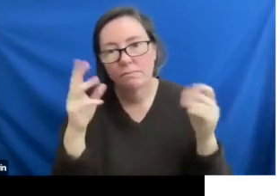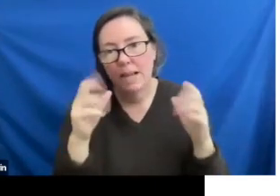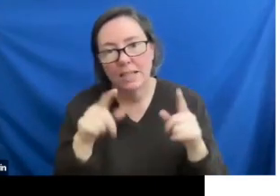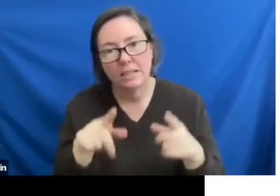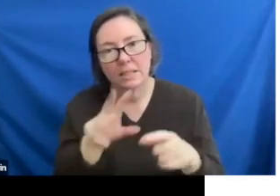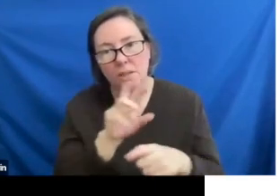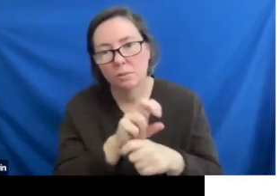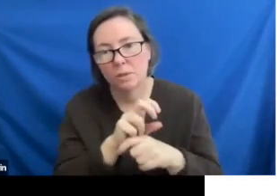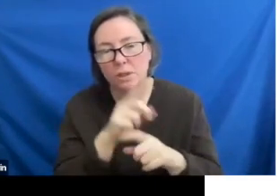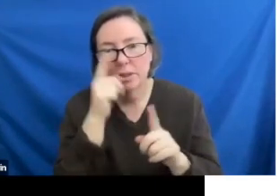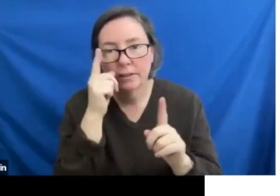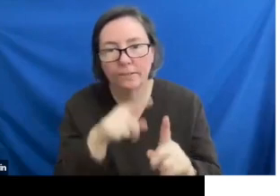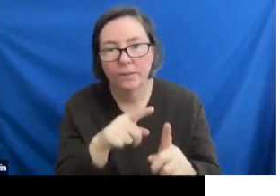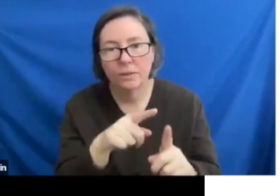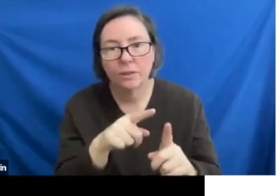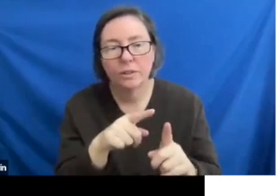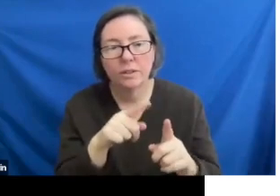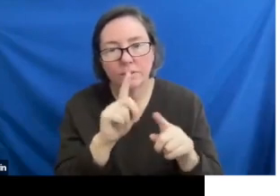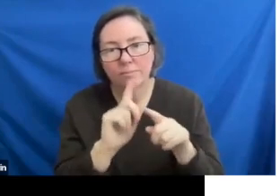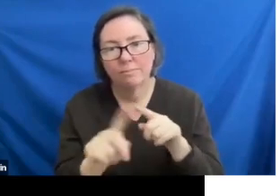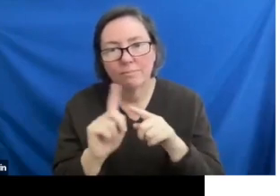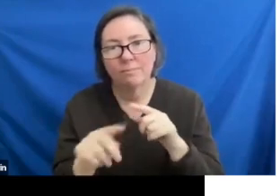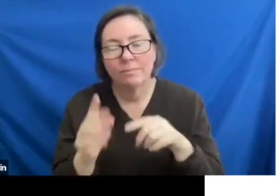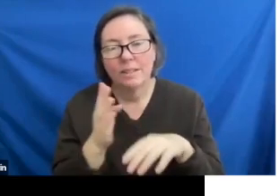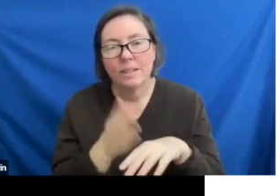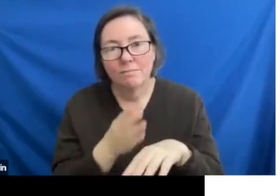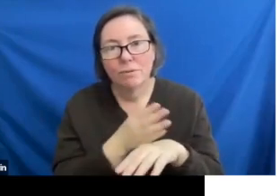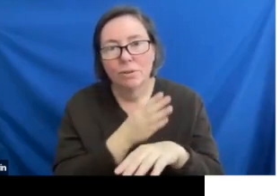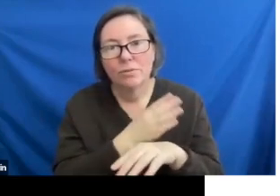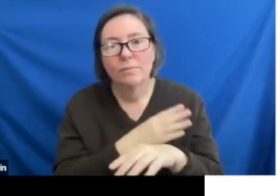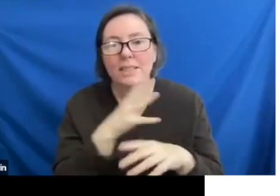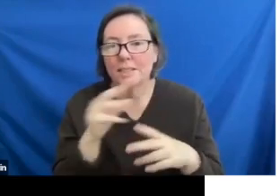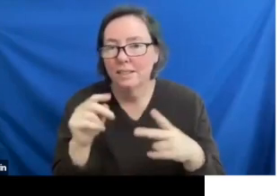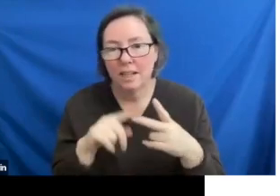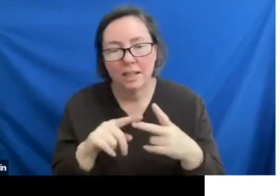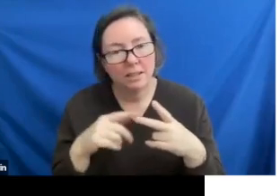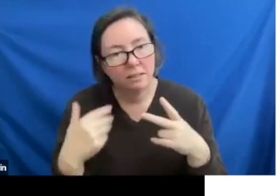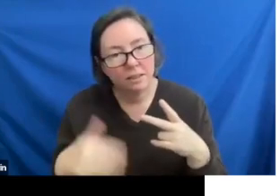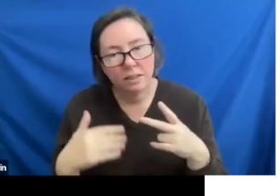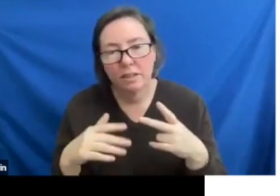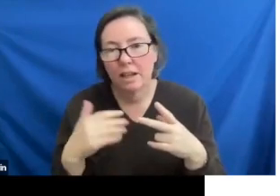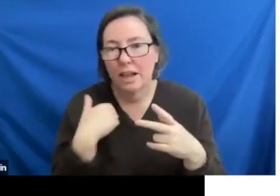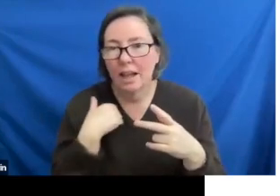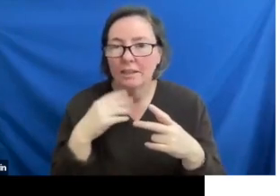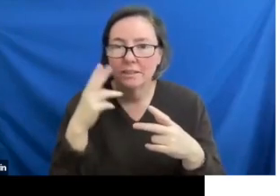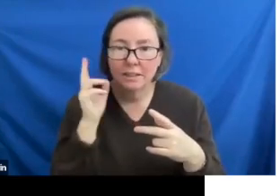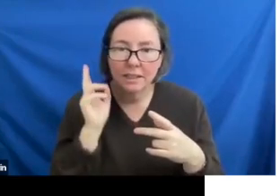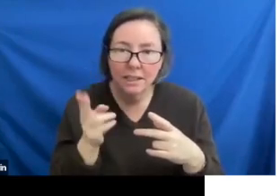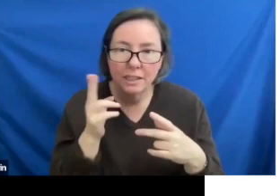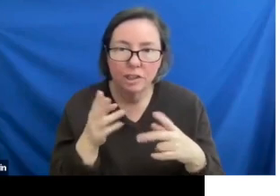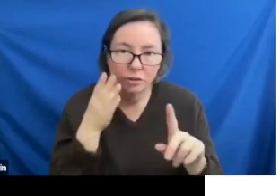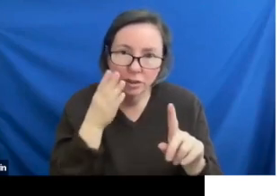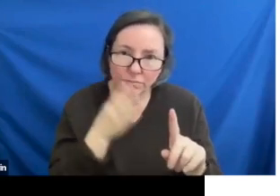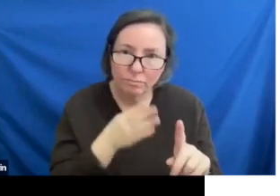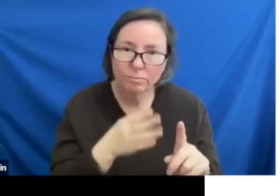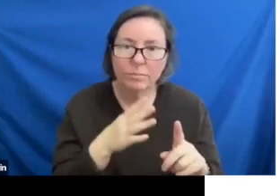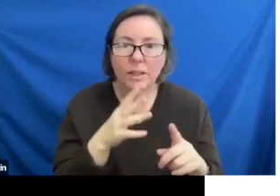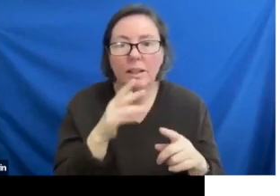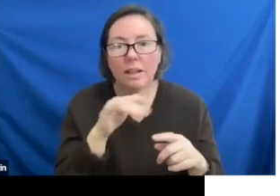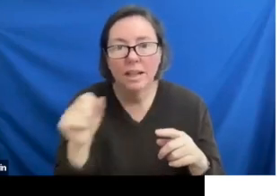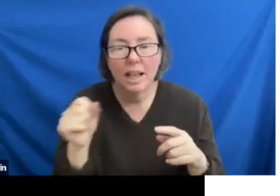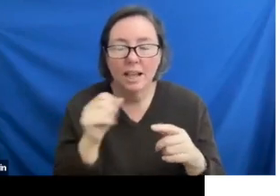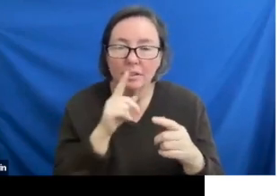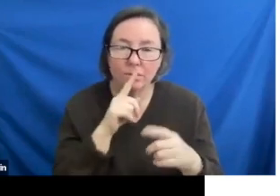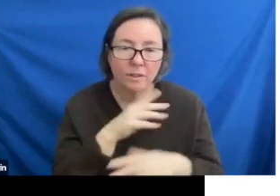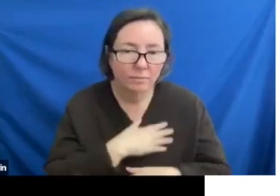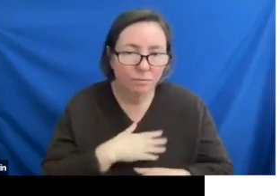work around these improvements, and as I said, has a storied history with the cast. So I just appreciate the work that